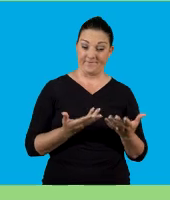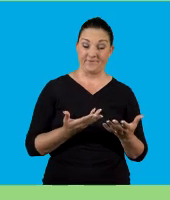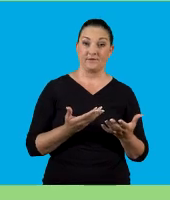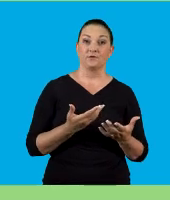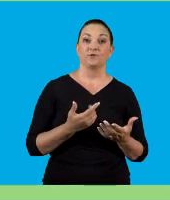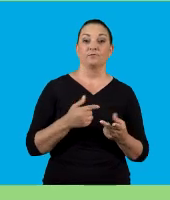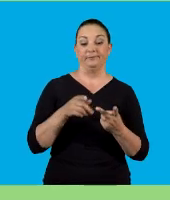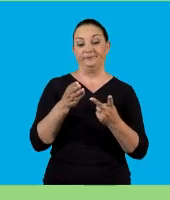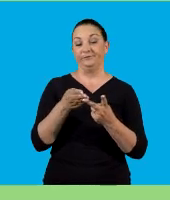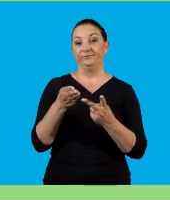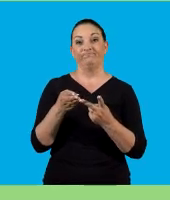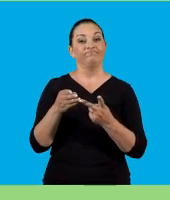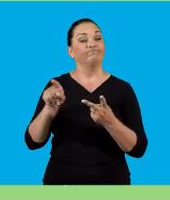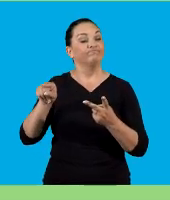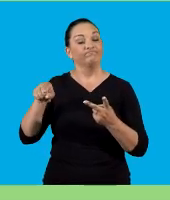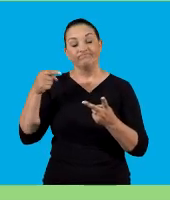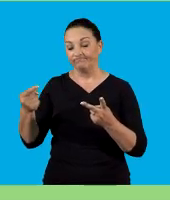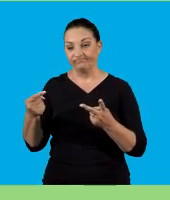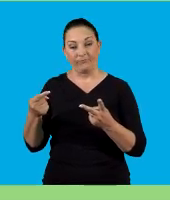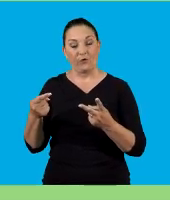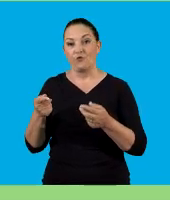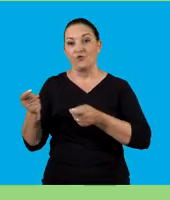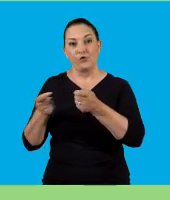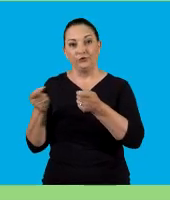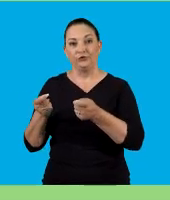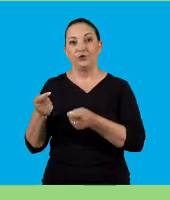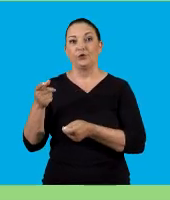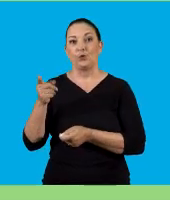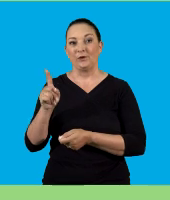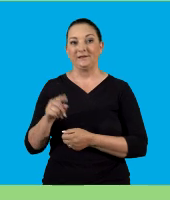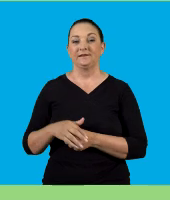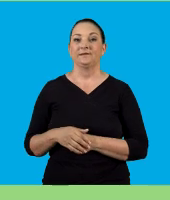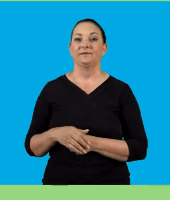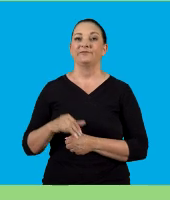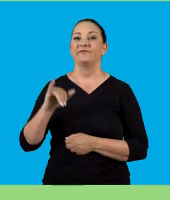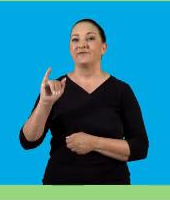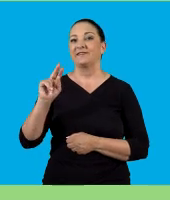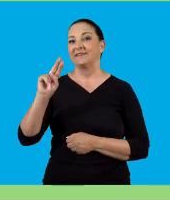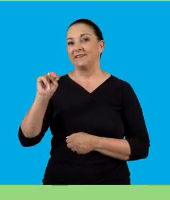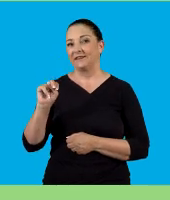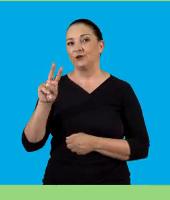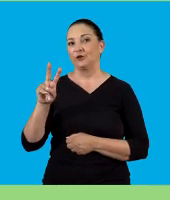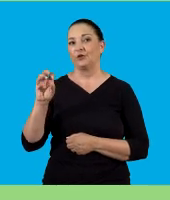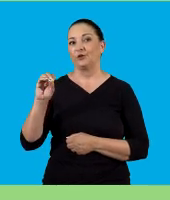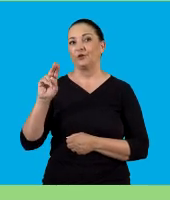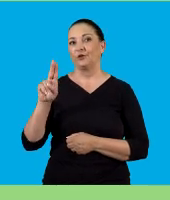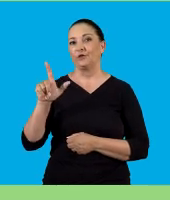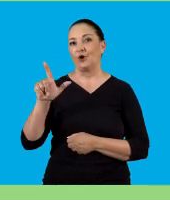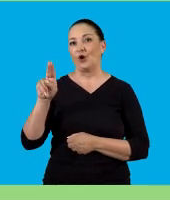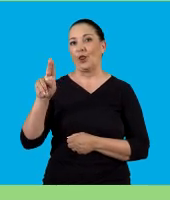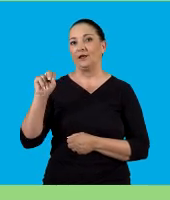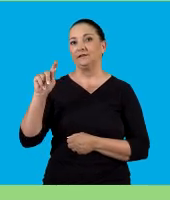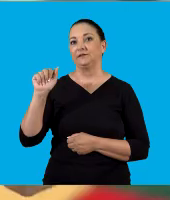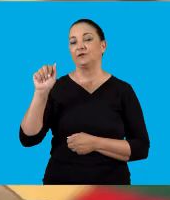And those that we cannot control are known as involuntary activities. For example, like breathing or